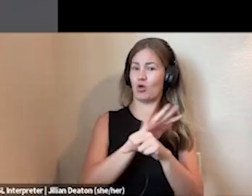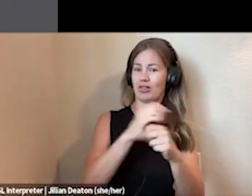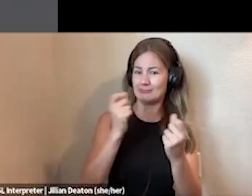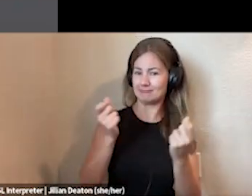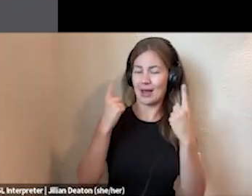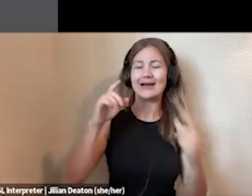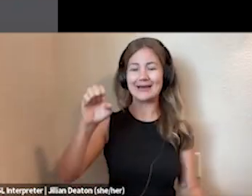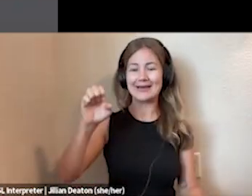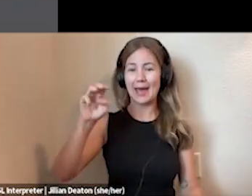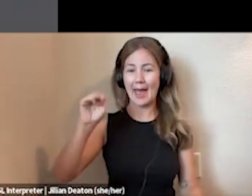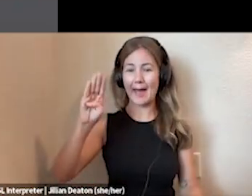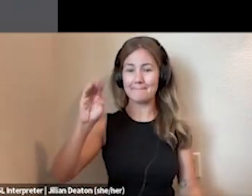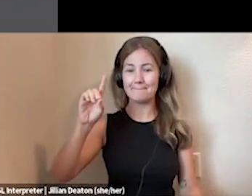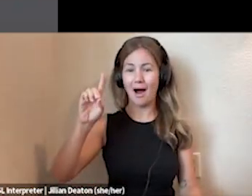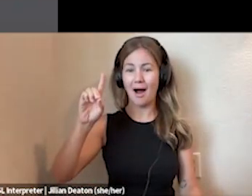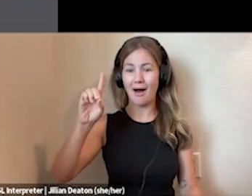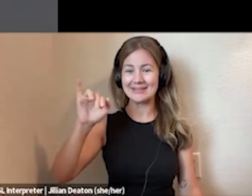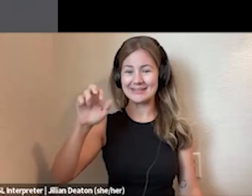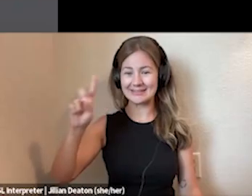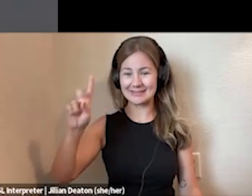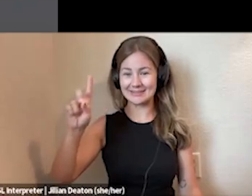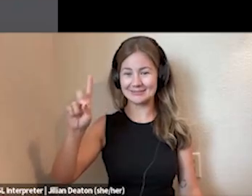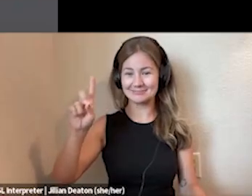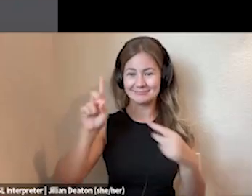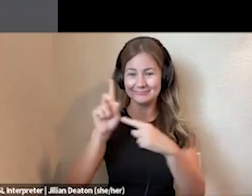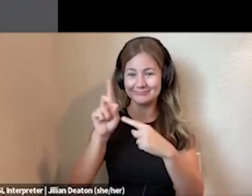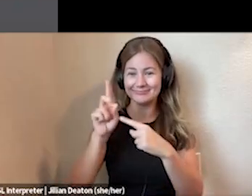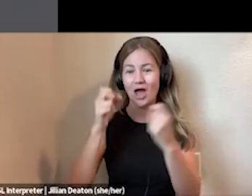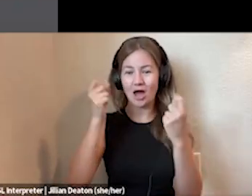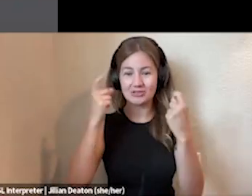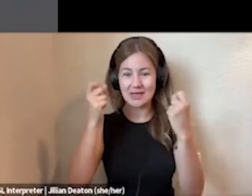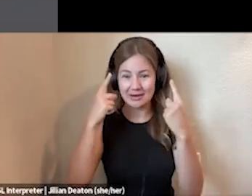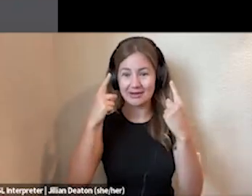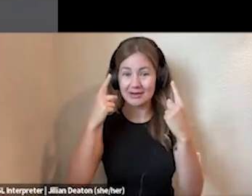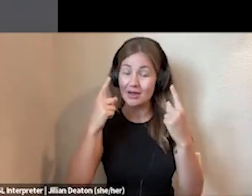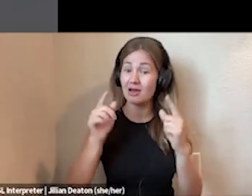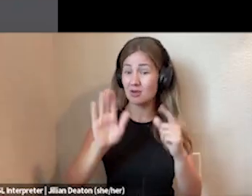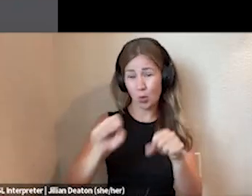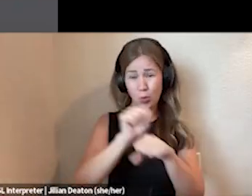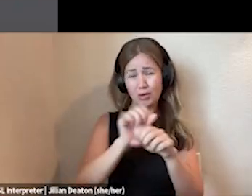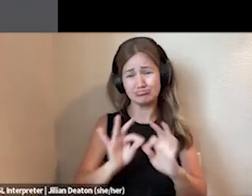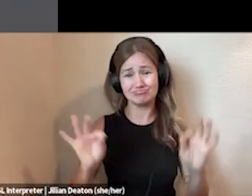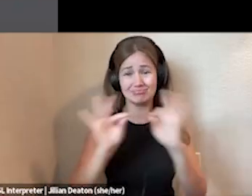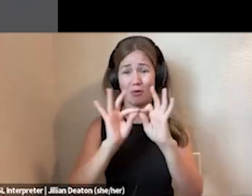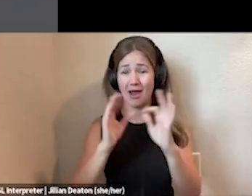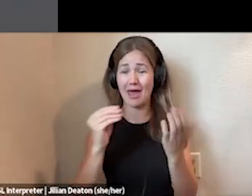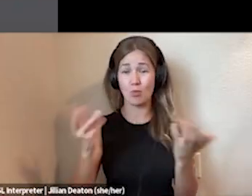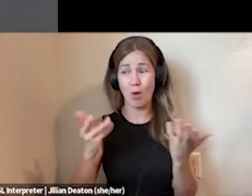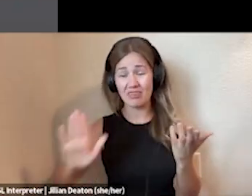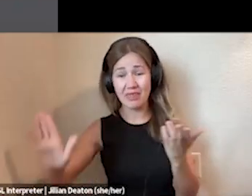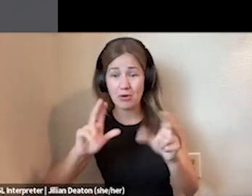You want people to have an embodied understanding of the importance of your work and what their investment will